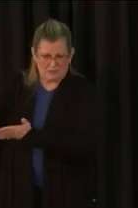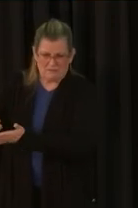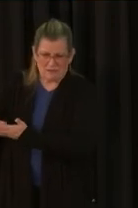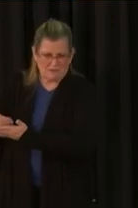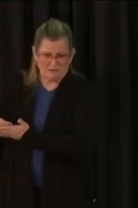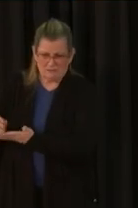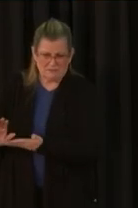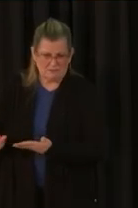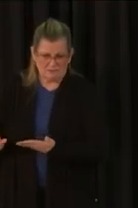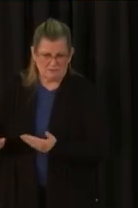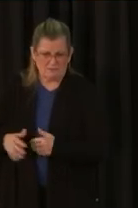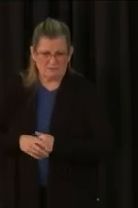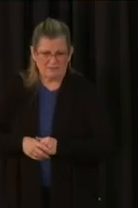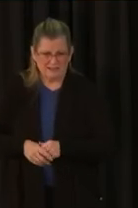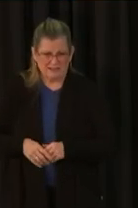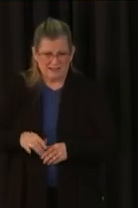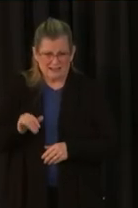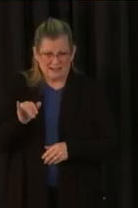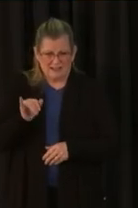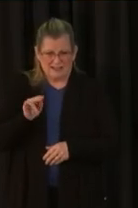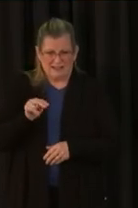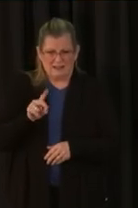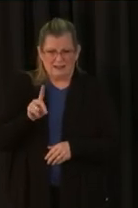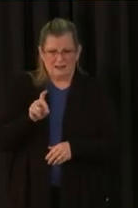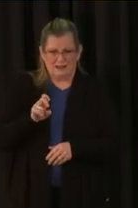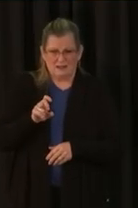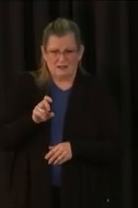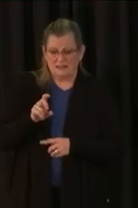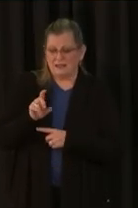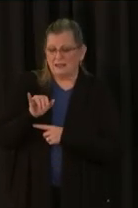It's obviously that the industry, those